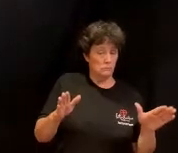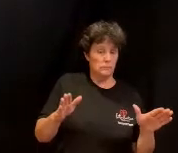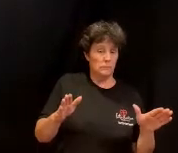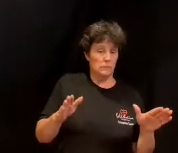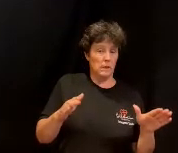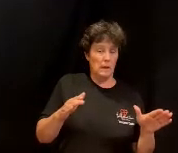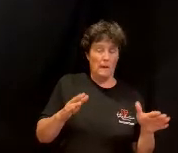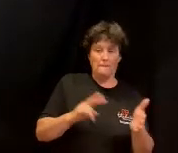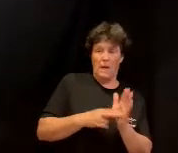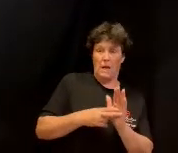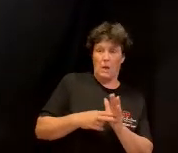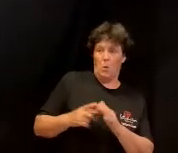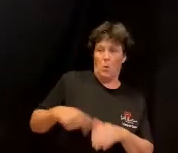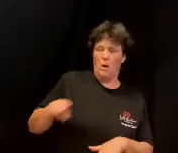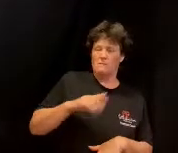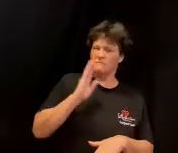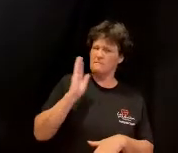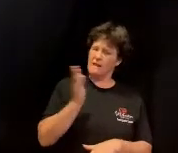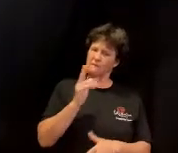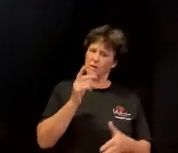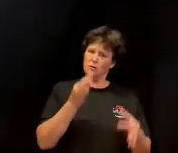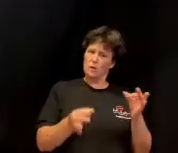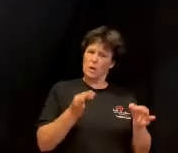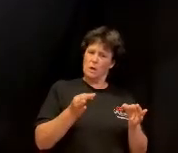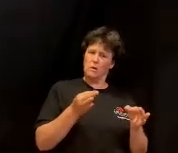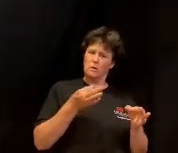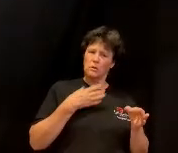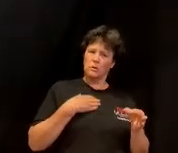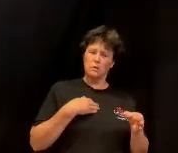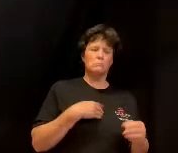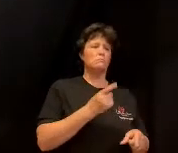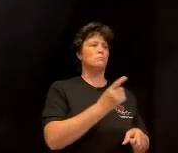to judge and just accept what everyone is doing?